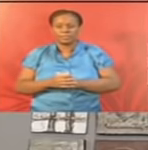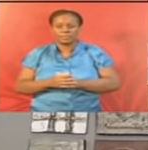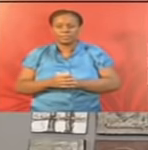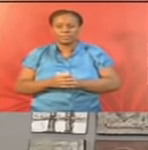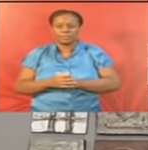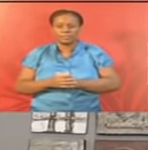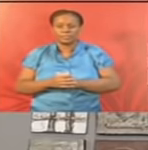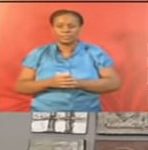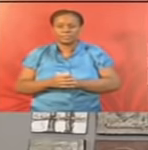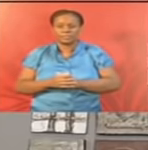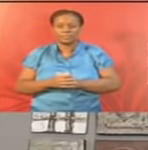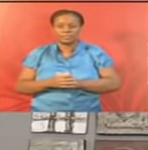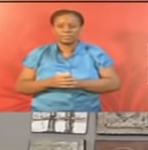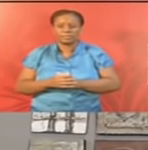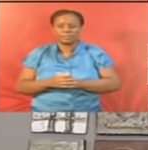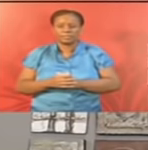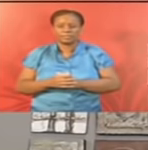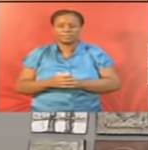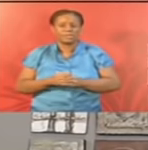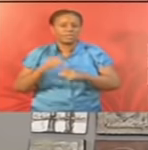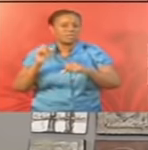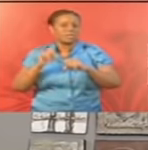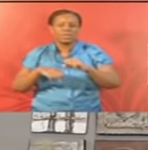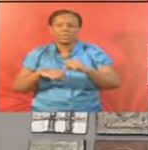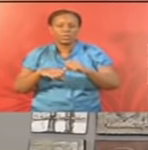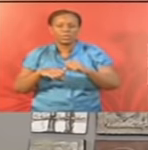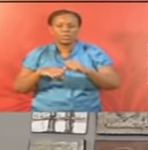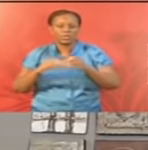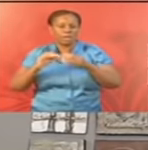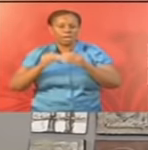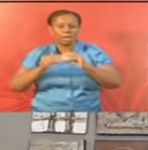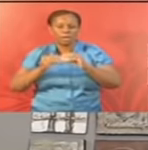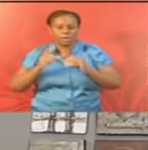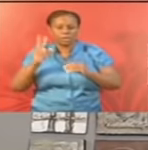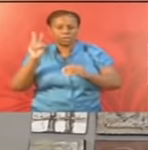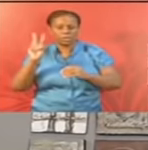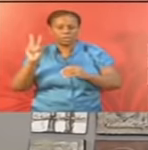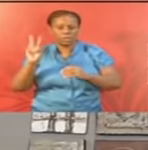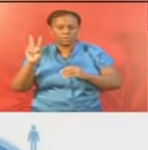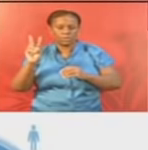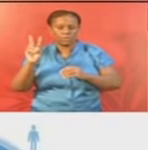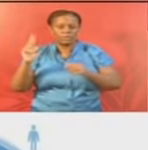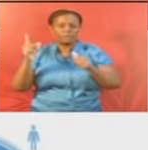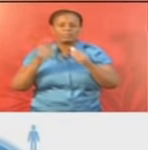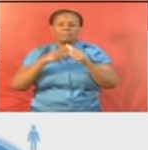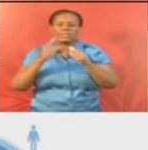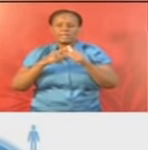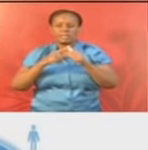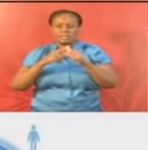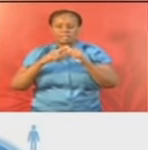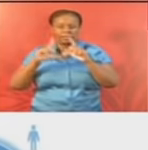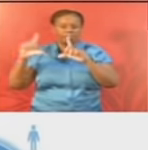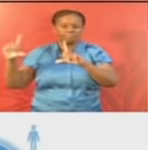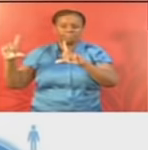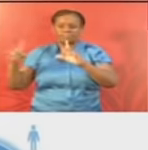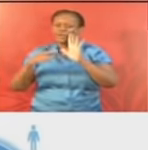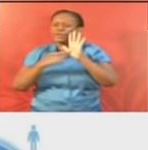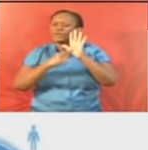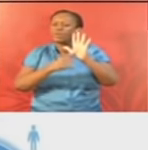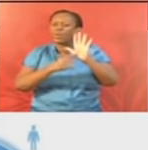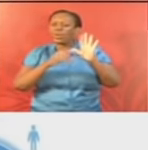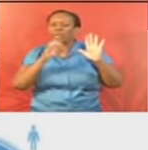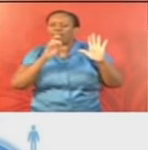epidemiologic curve. So slide 2 is the first slide that shows us the age and the sex distribution,